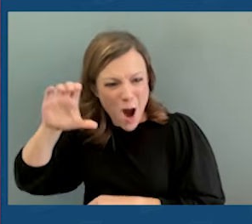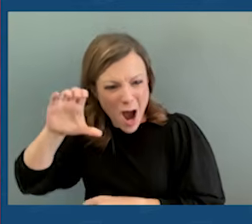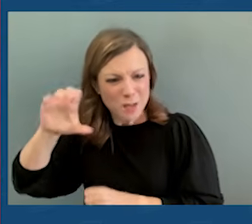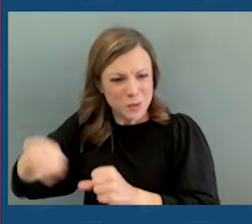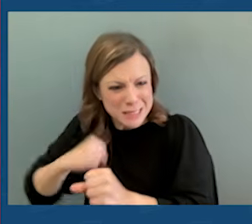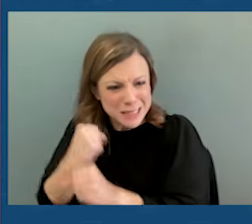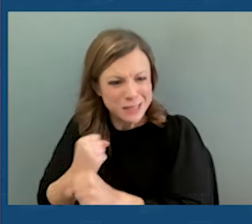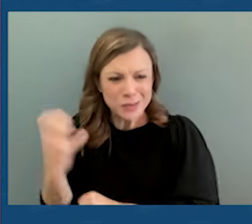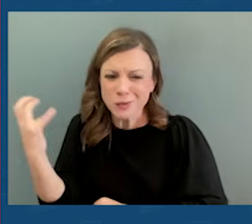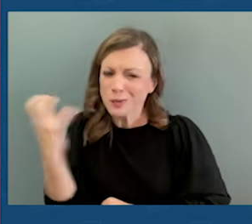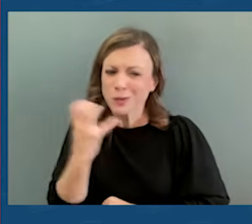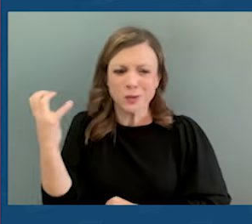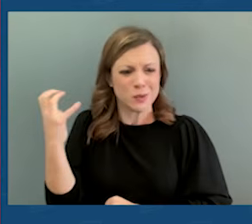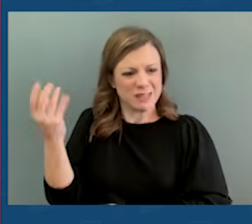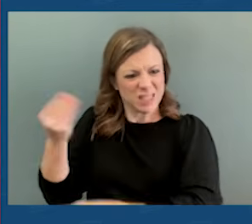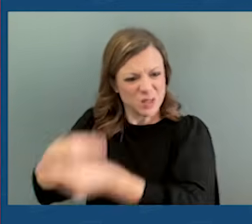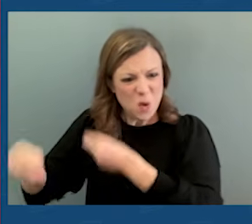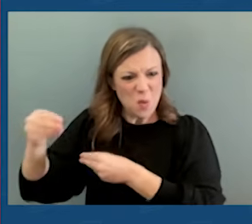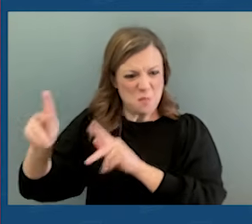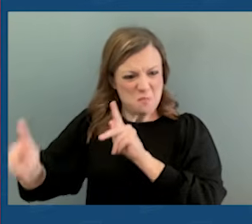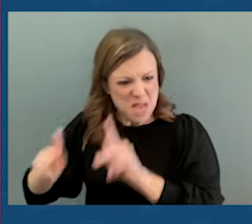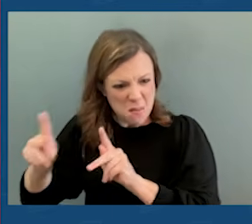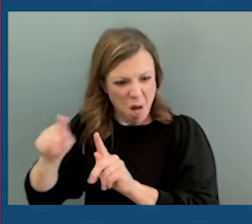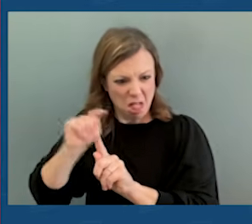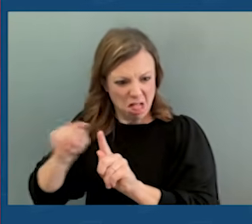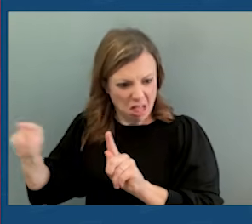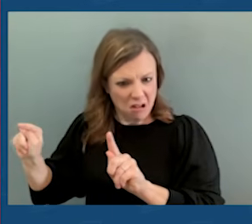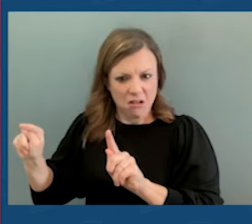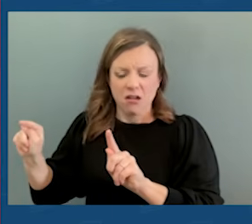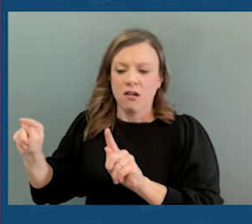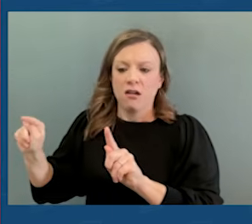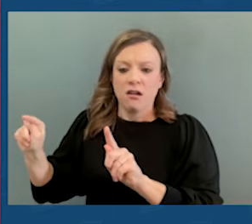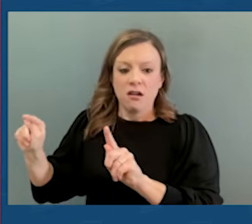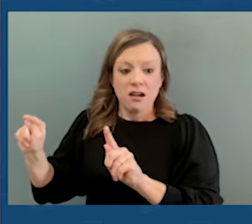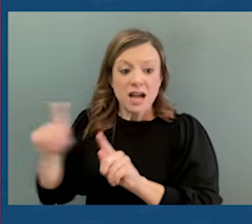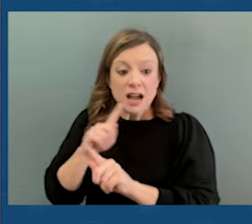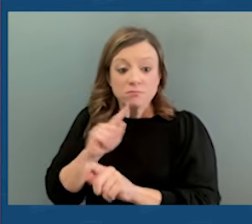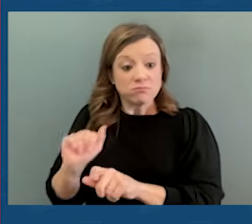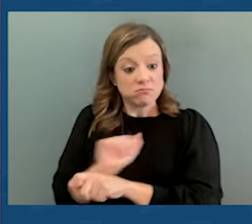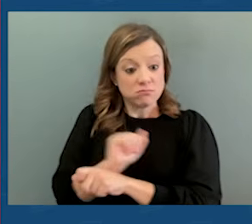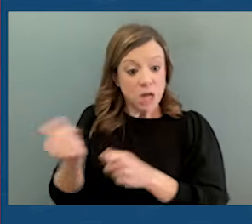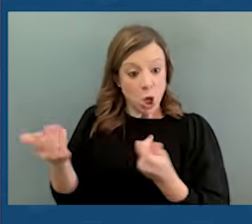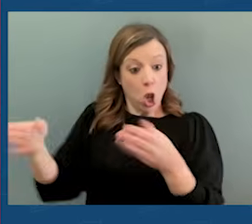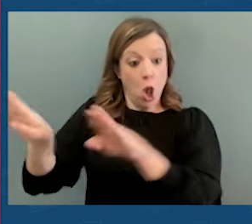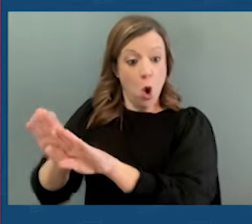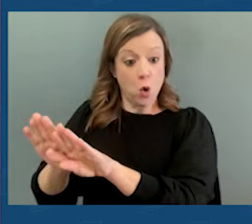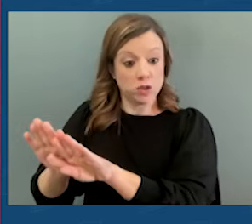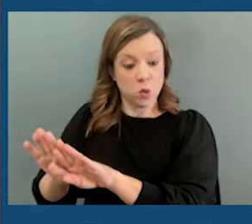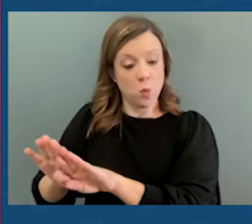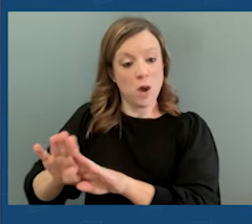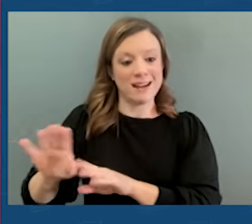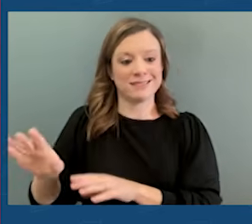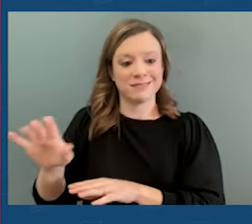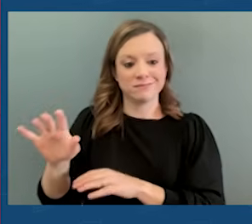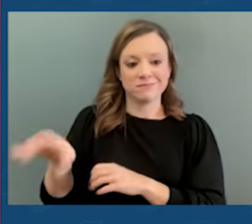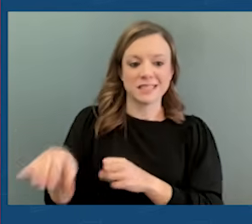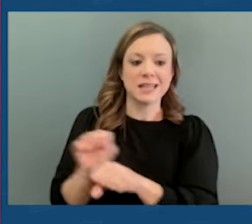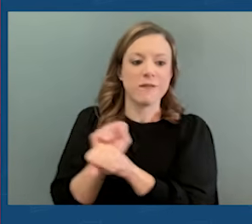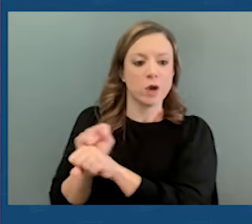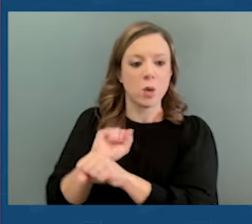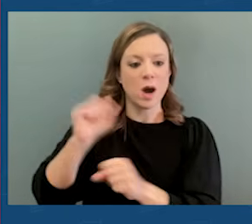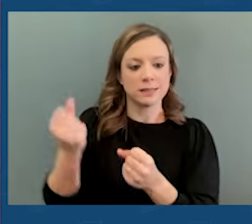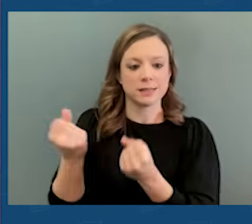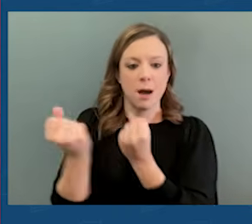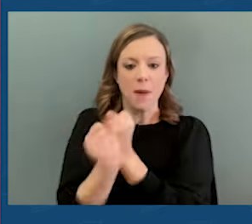though it officially closed when slavery was abolished in New York in 1827, our state still remained a